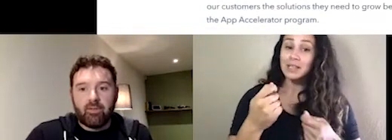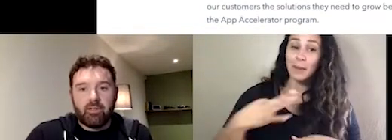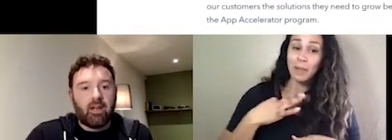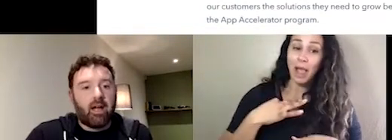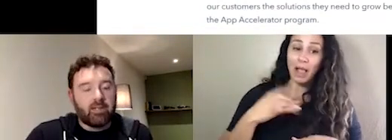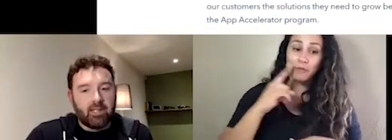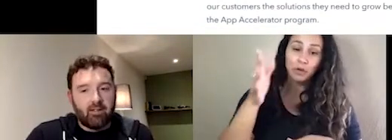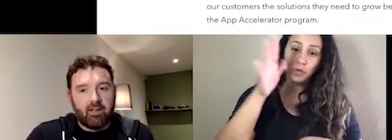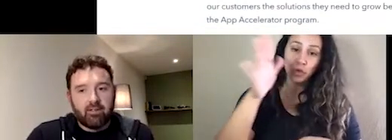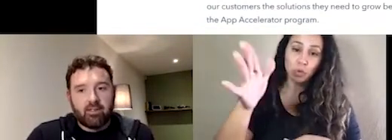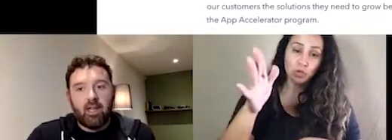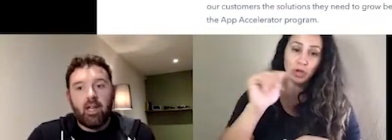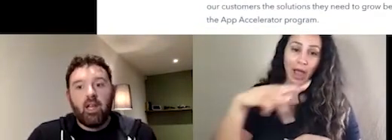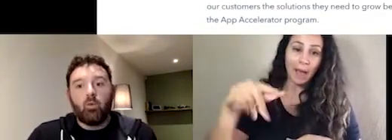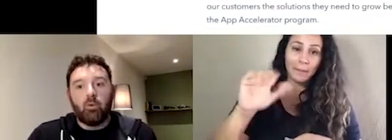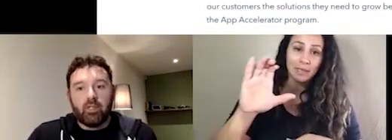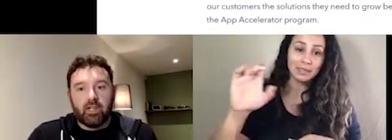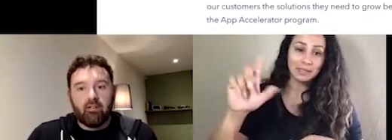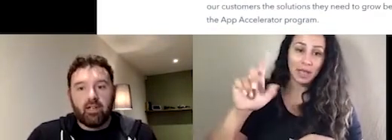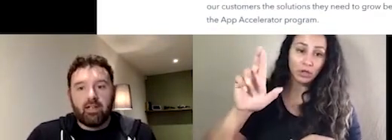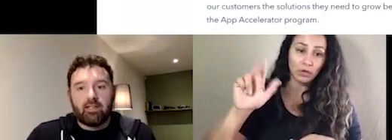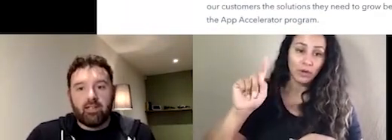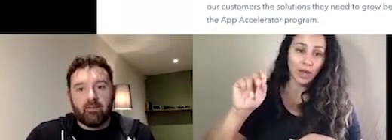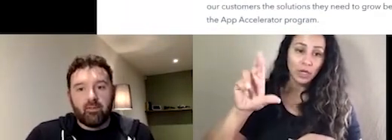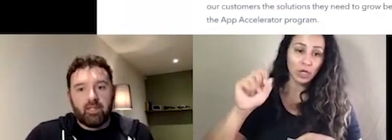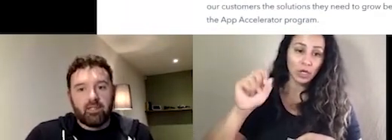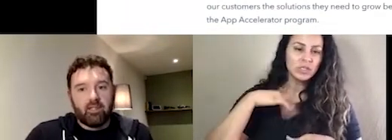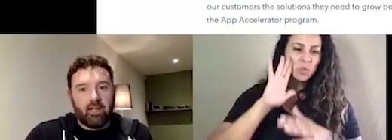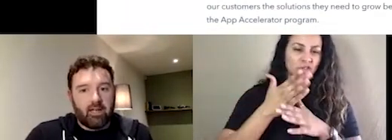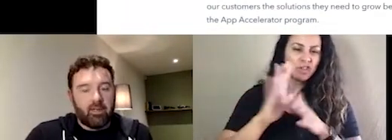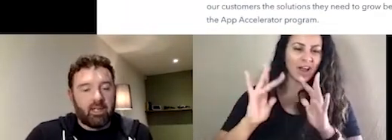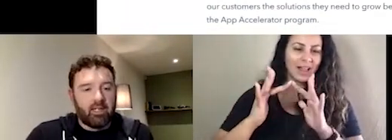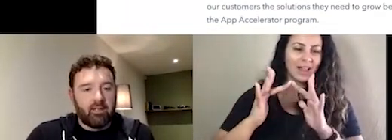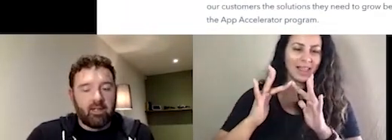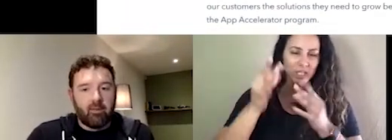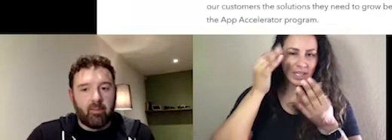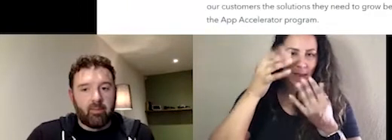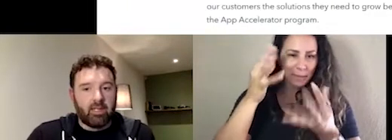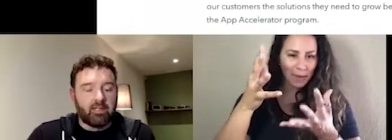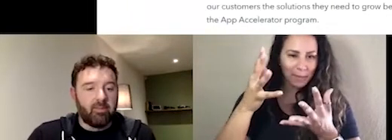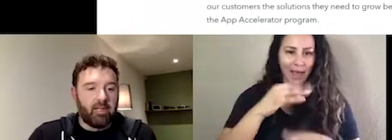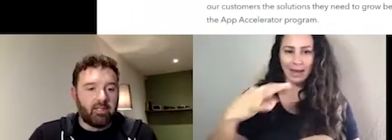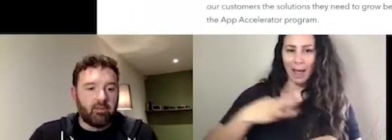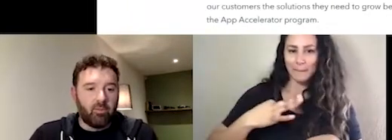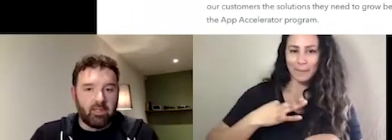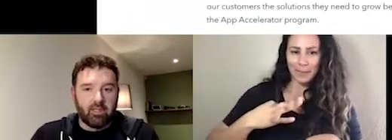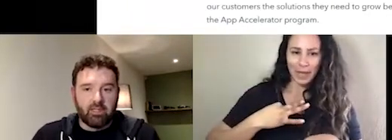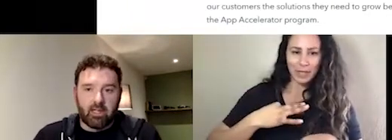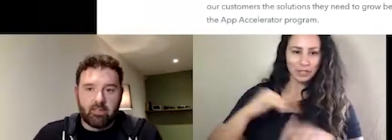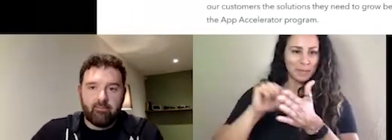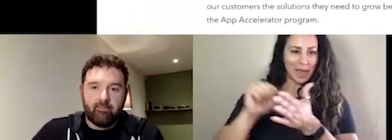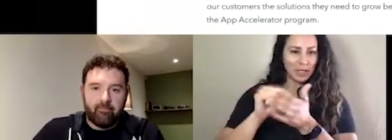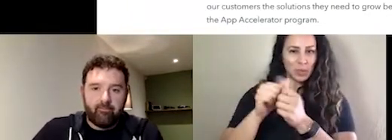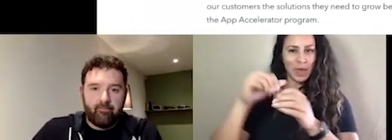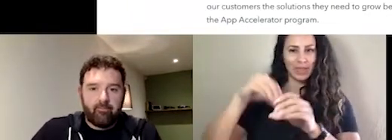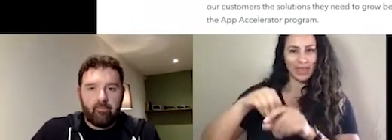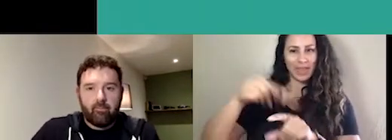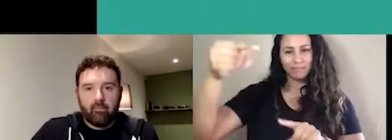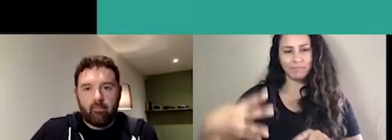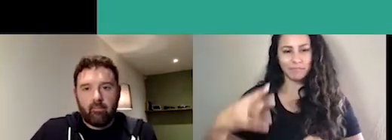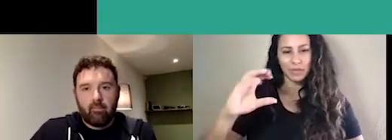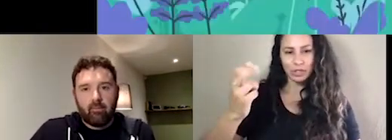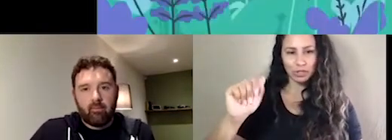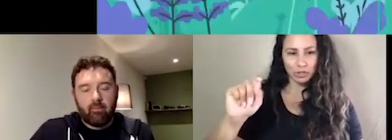for future app accelerators, we'll be sharing a link to the information and applicate within the chat.